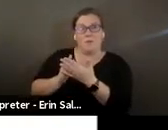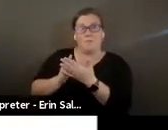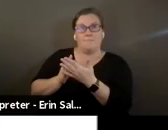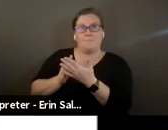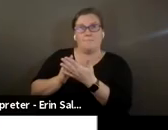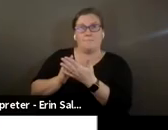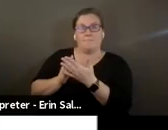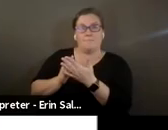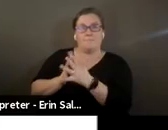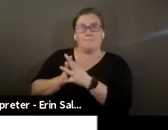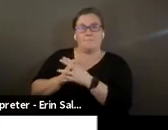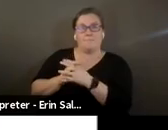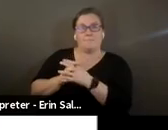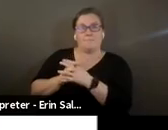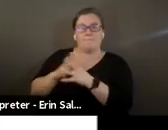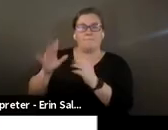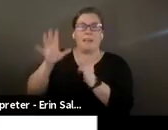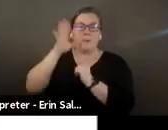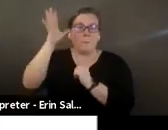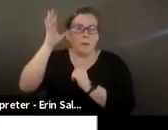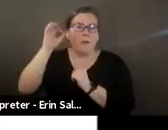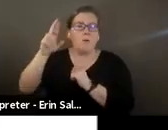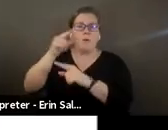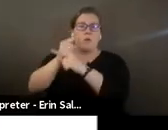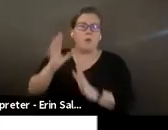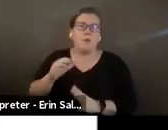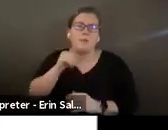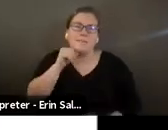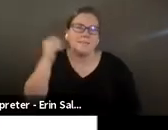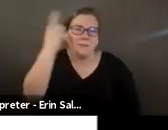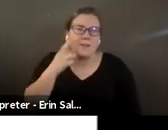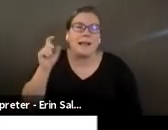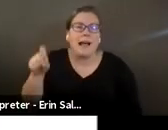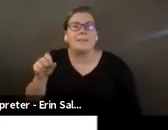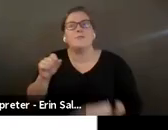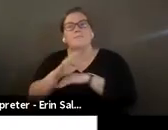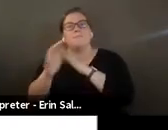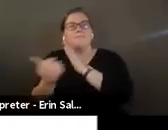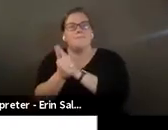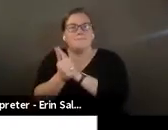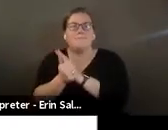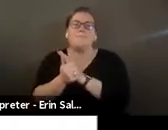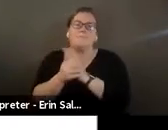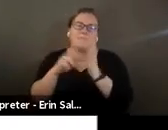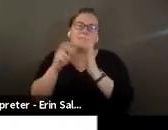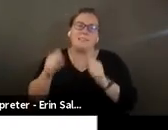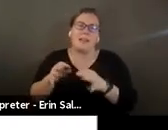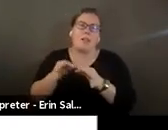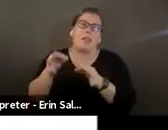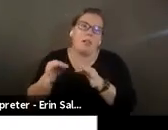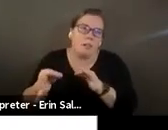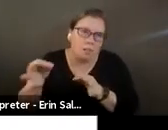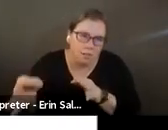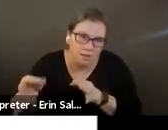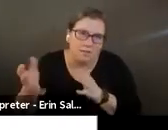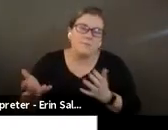you know, a parent or a guardian doesn't realize that they needed to send in and can delay the process a little bit more.